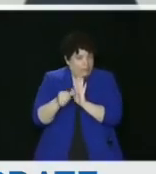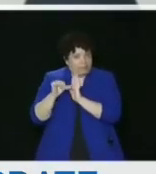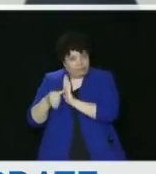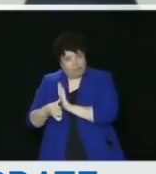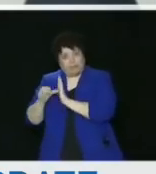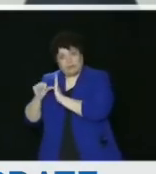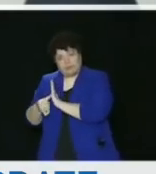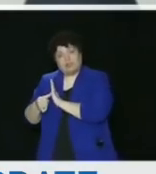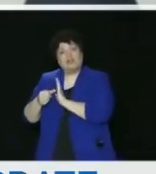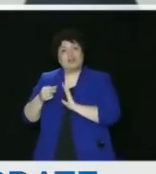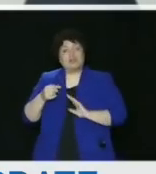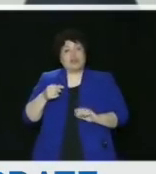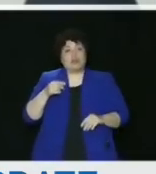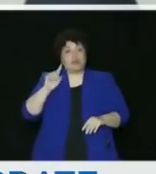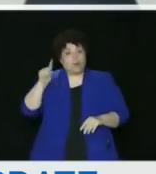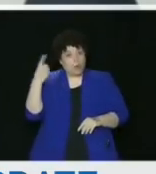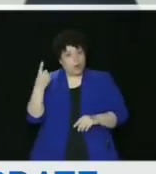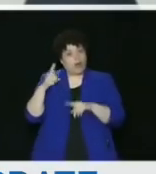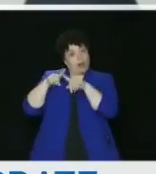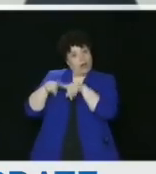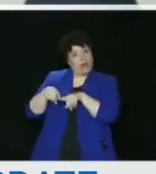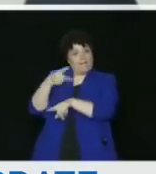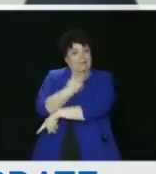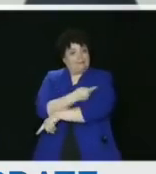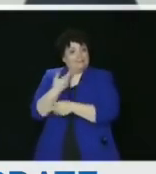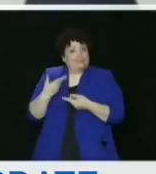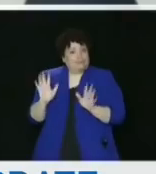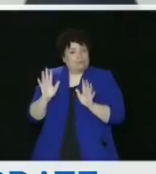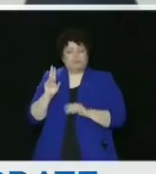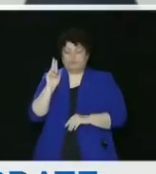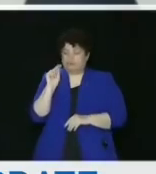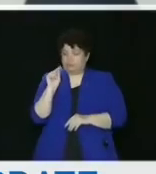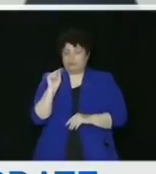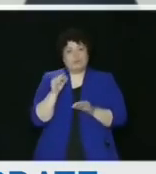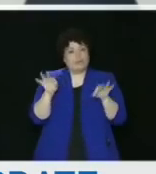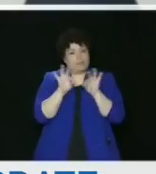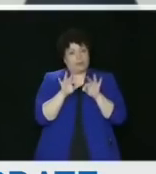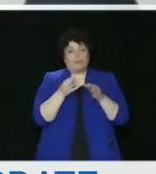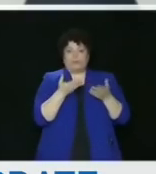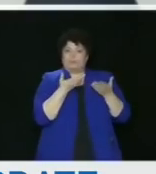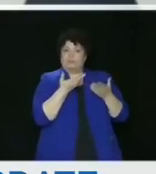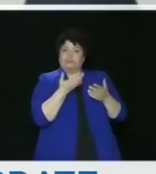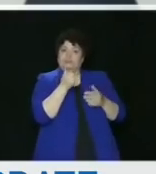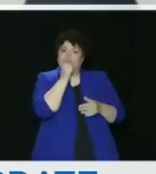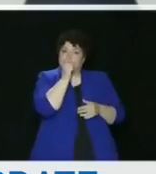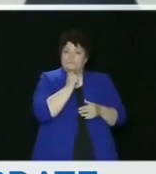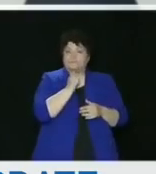not only a question of vaccination, it's also related to